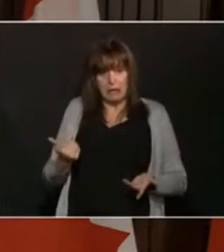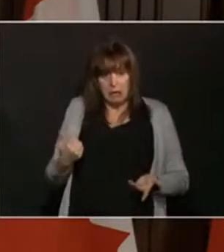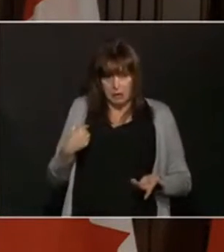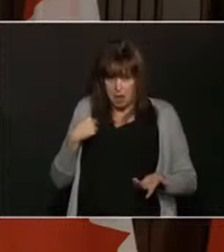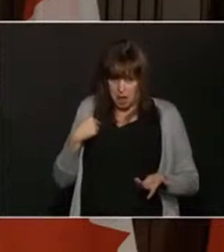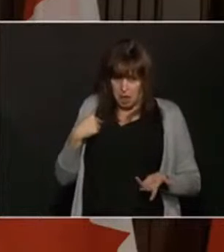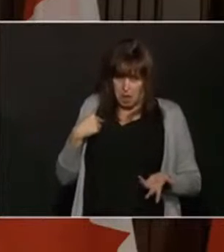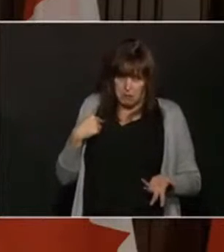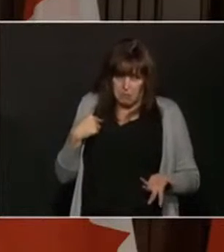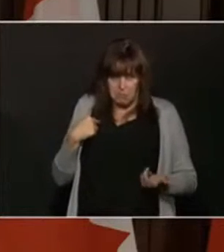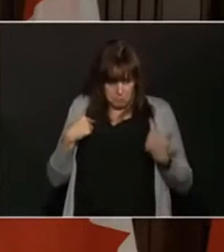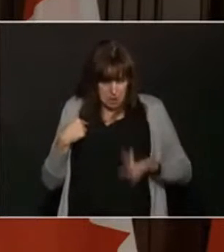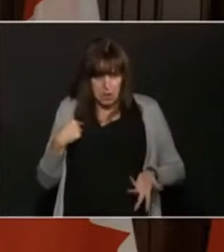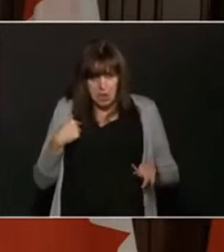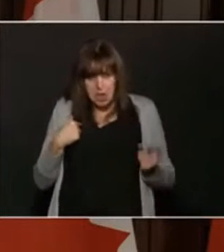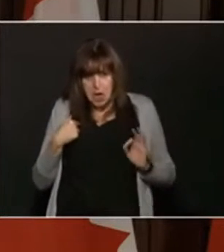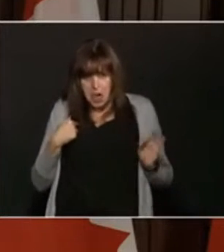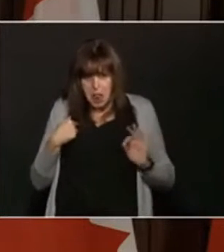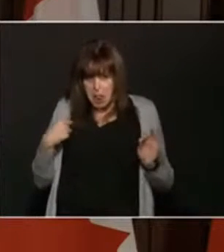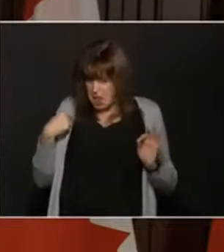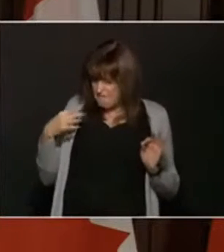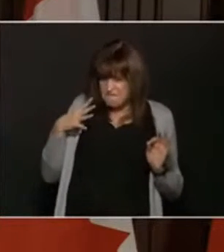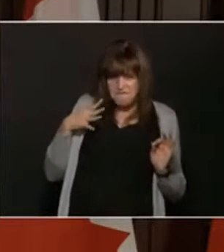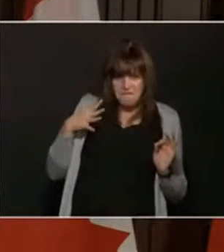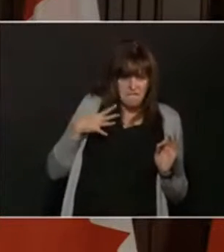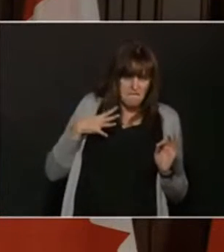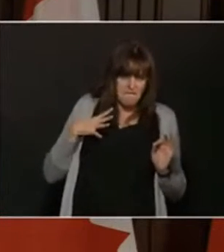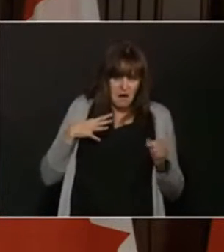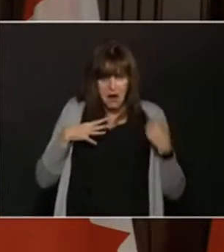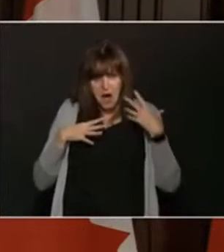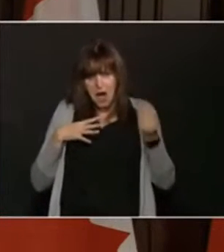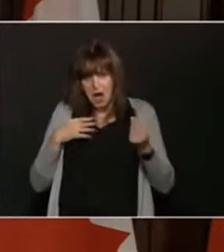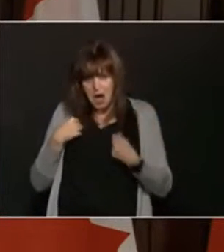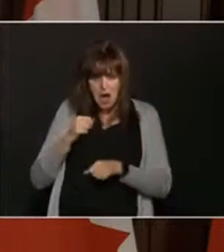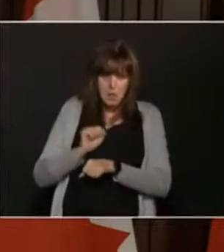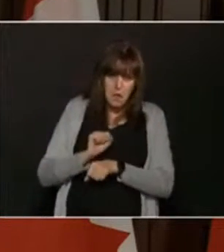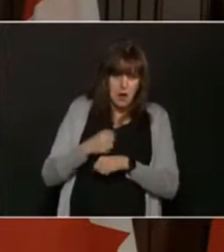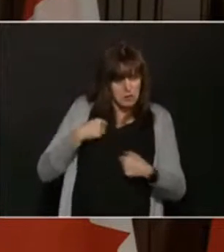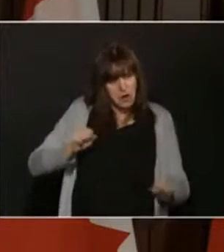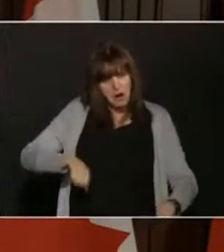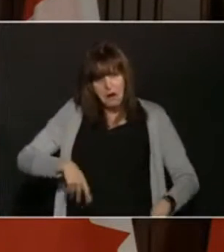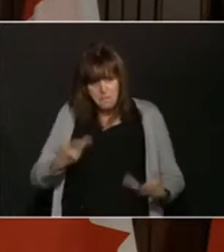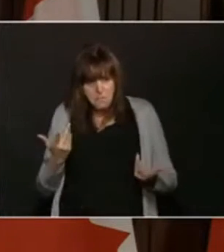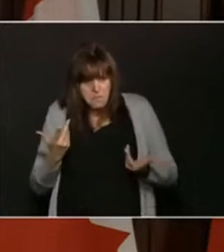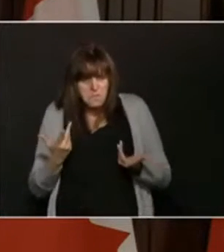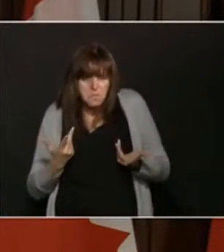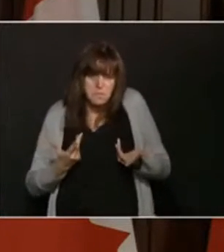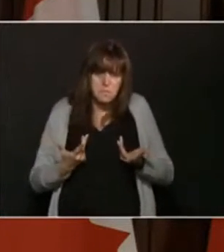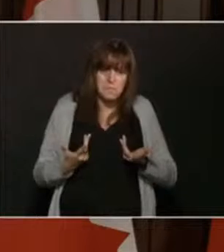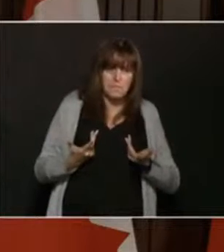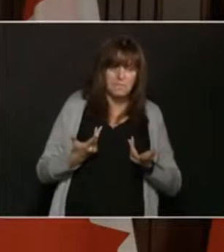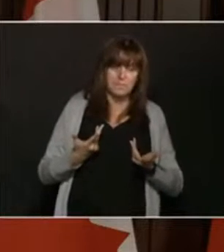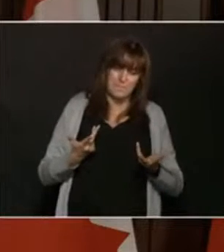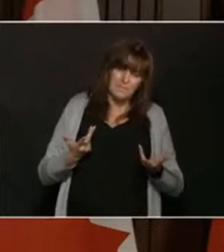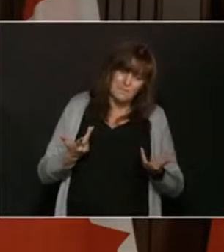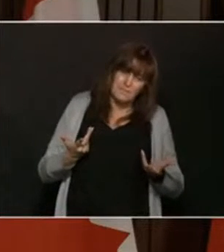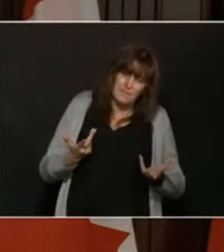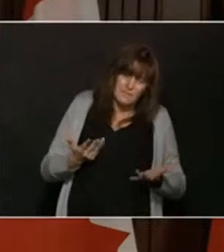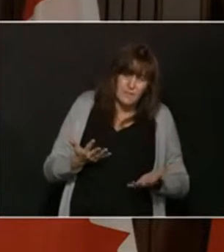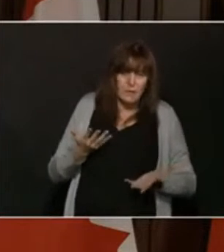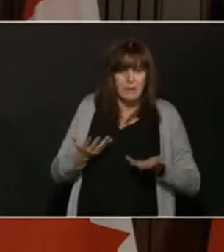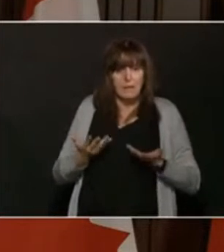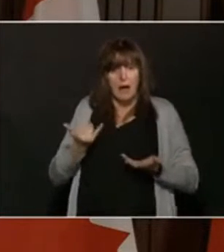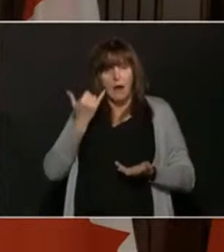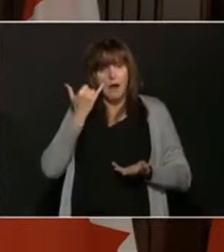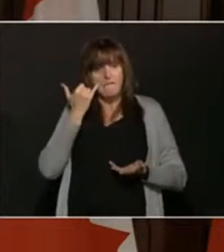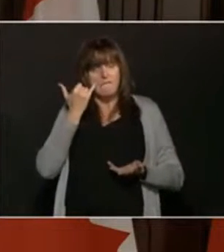this isn't, I'm okay. I can go out. I can go to work. They may have a circumstance where they may not get paid if they're off sick. And